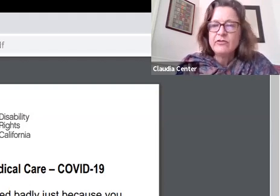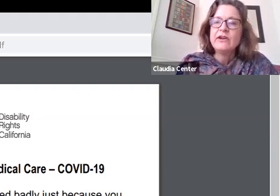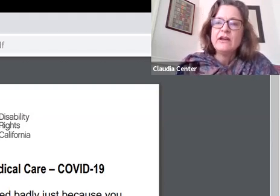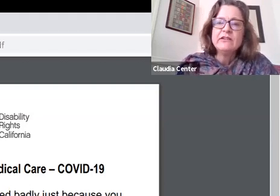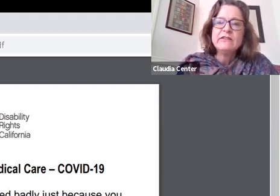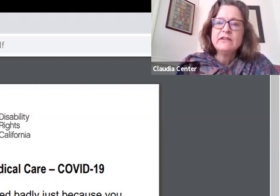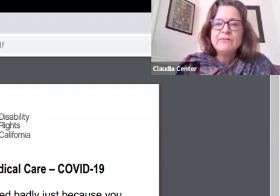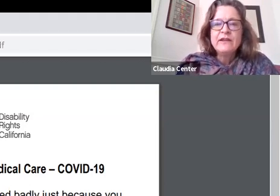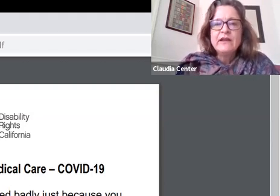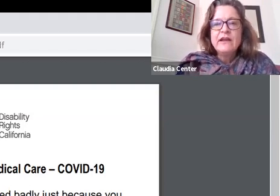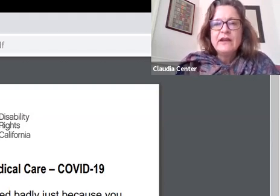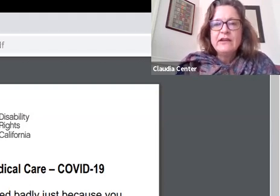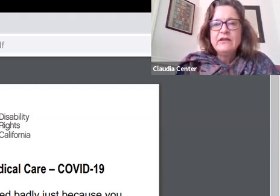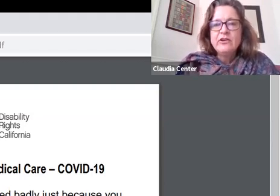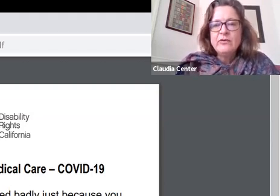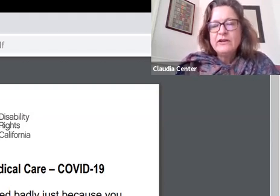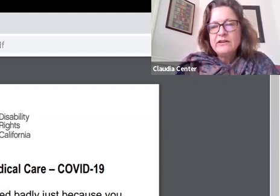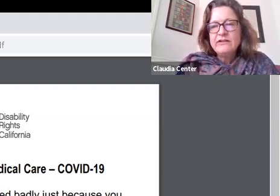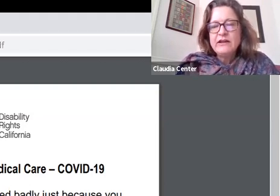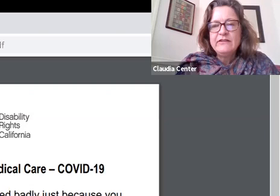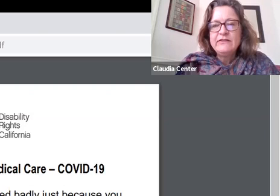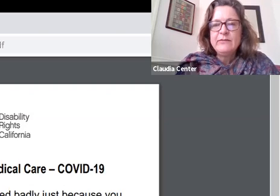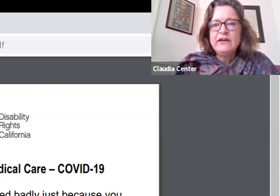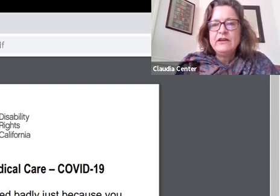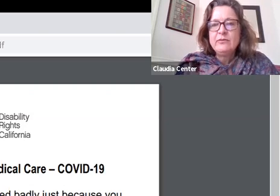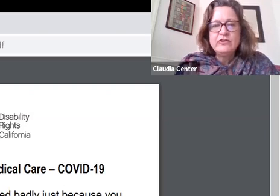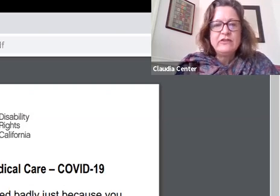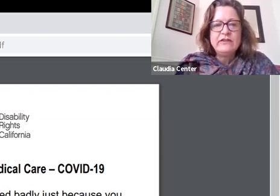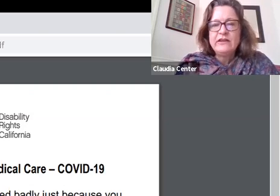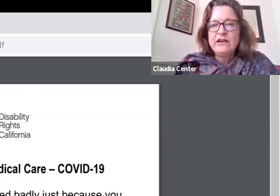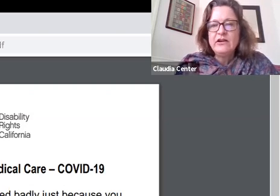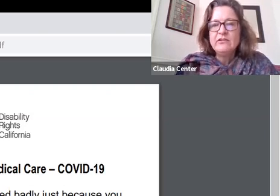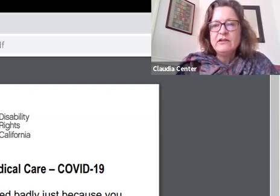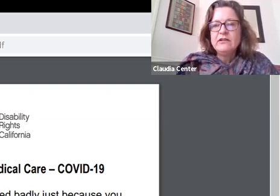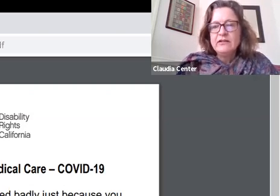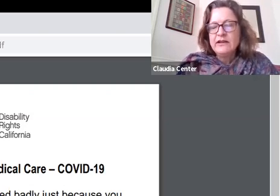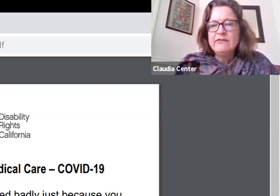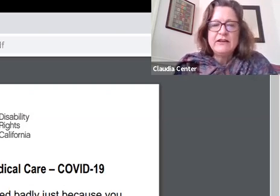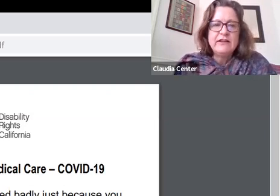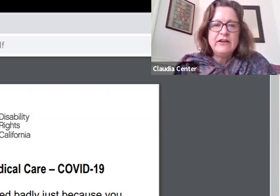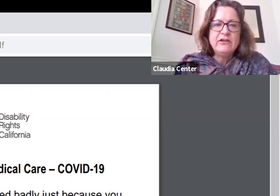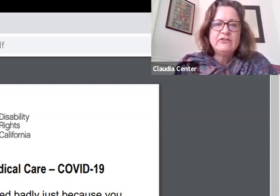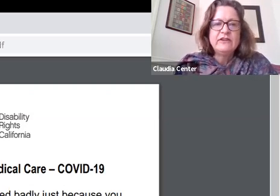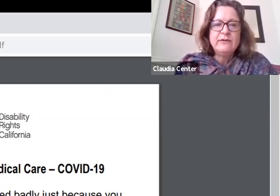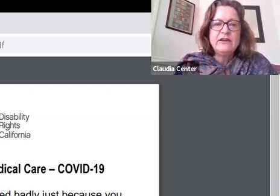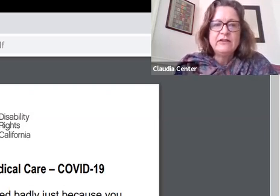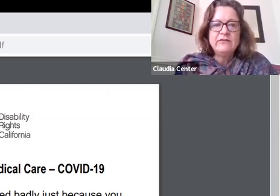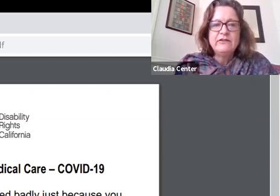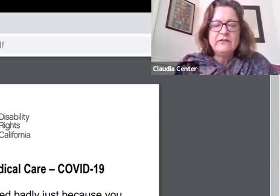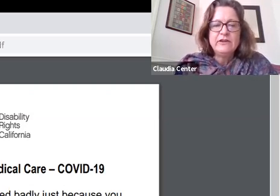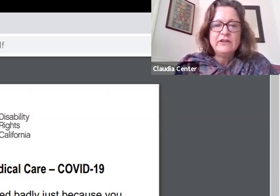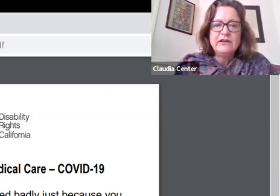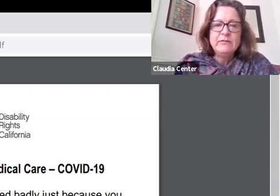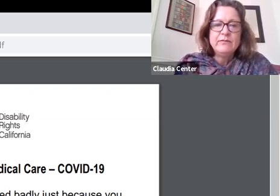like everyone else. And no one can deny somebody emergency care, like a ventilator, just because